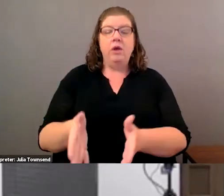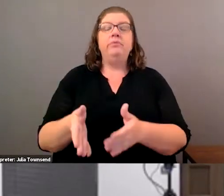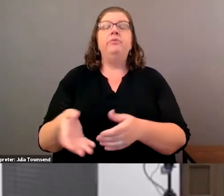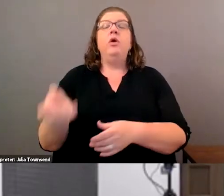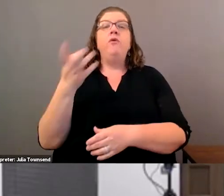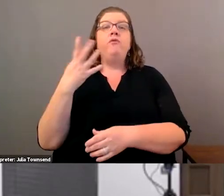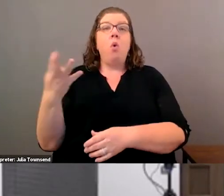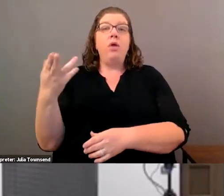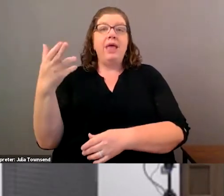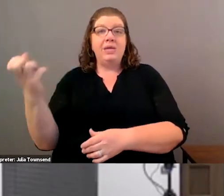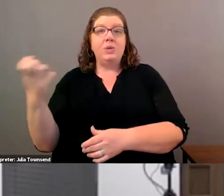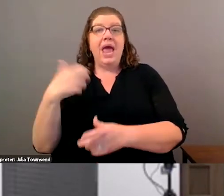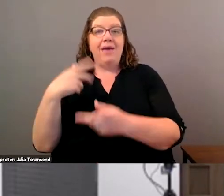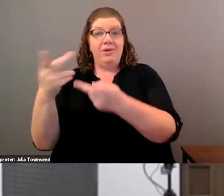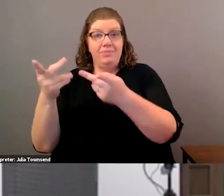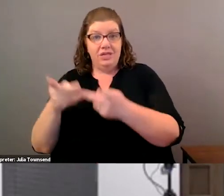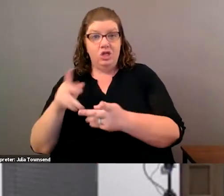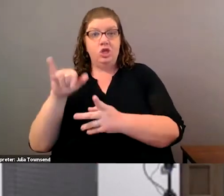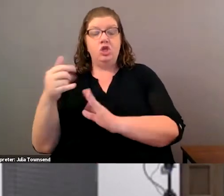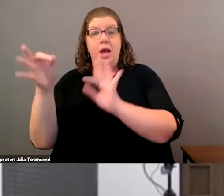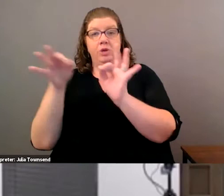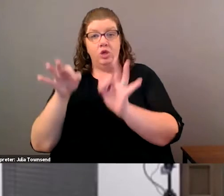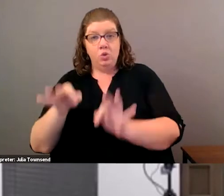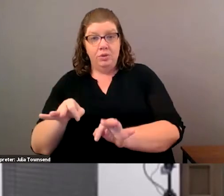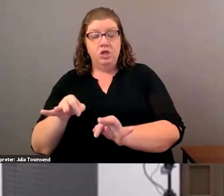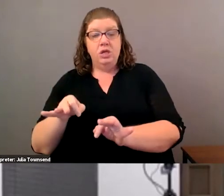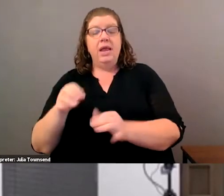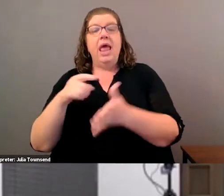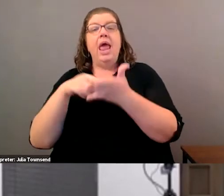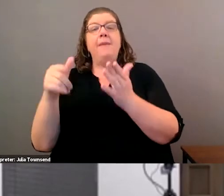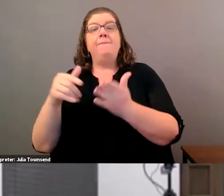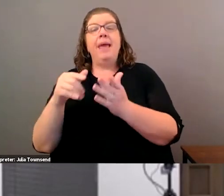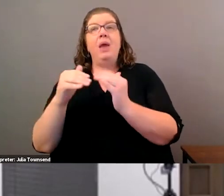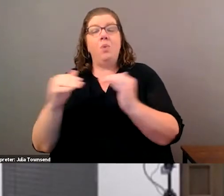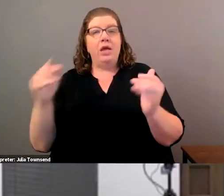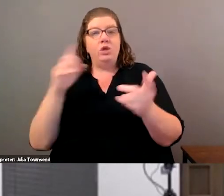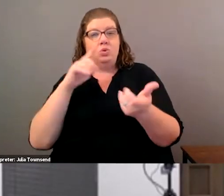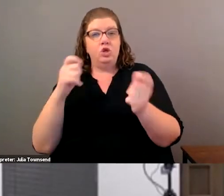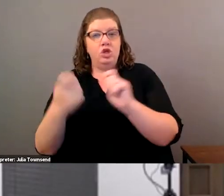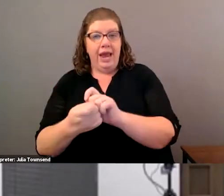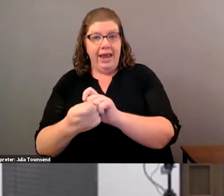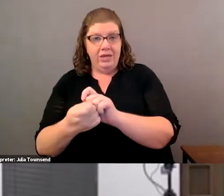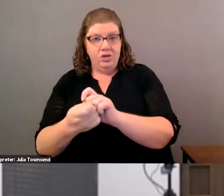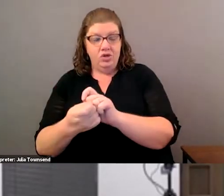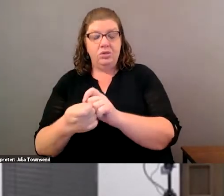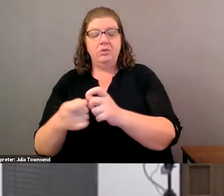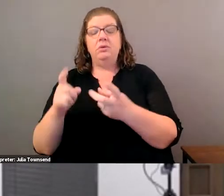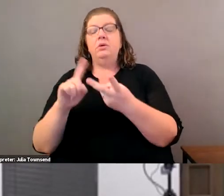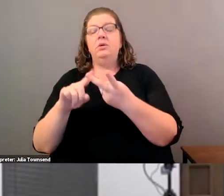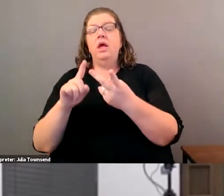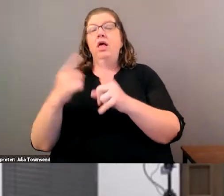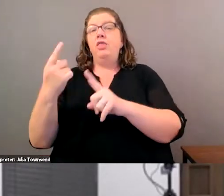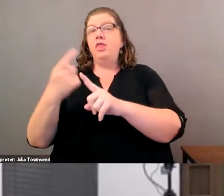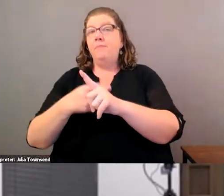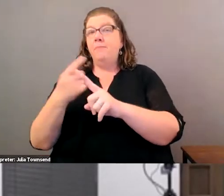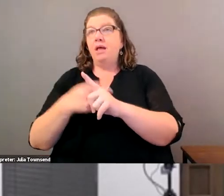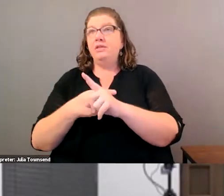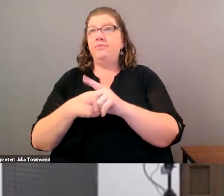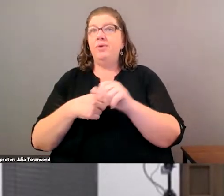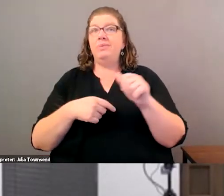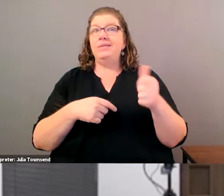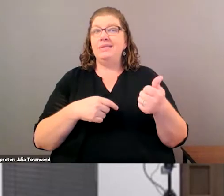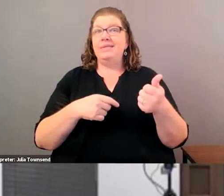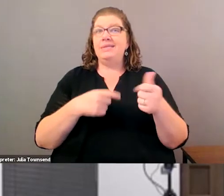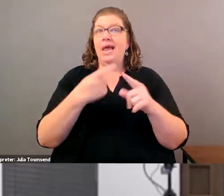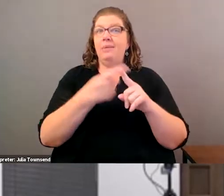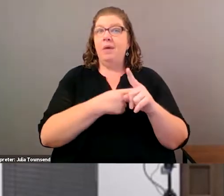this, the job description and range will change, and the months will go from 10-month position